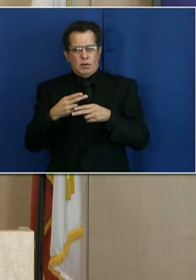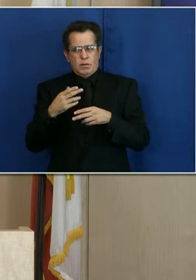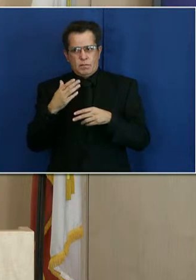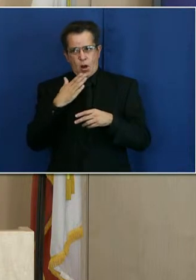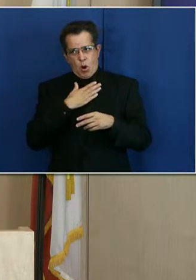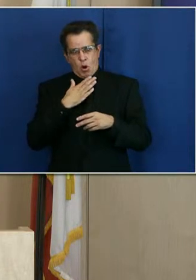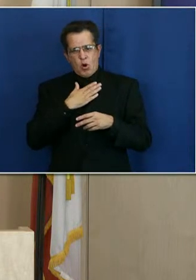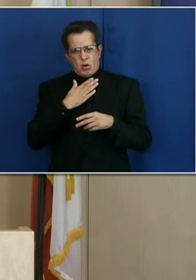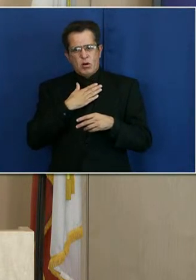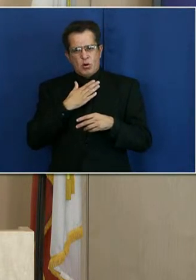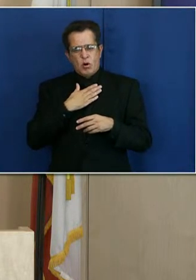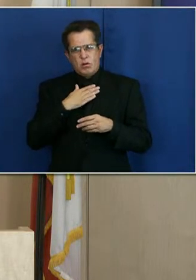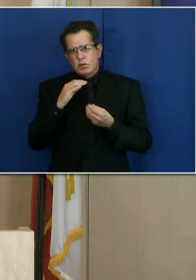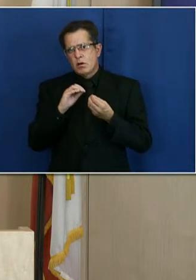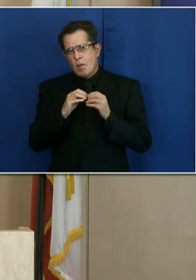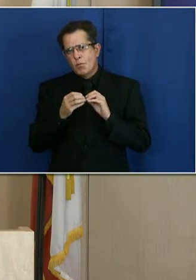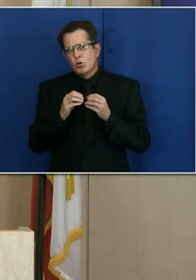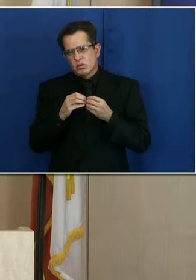the